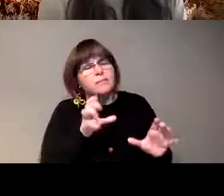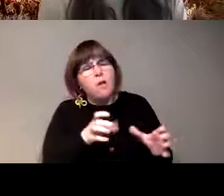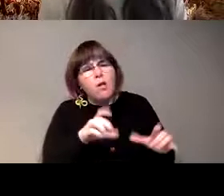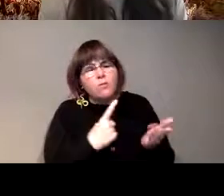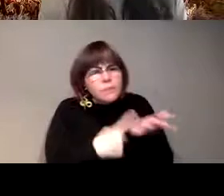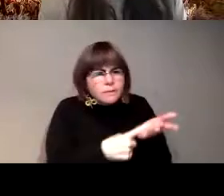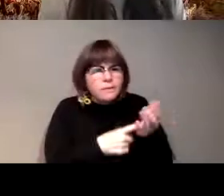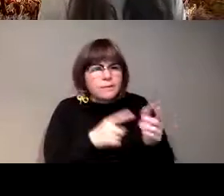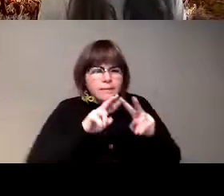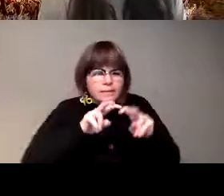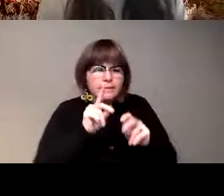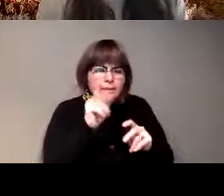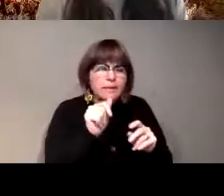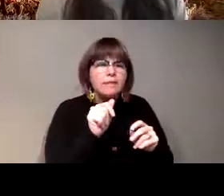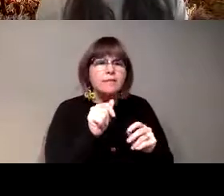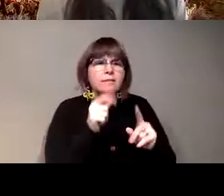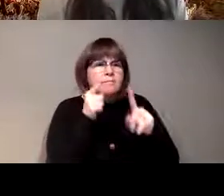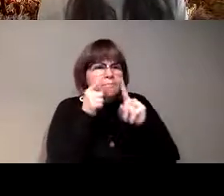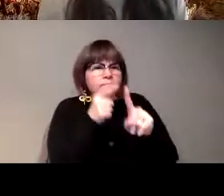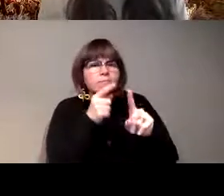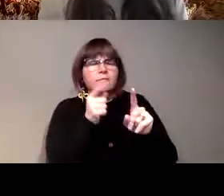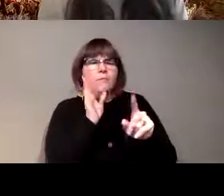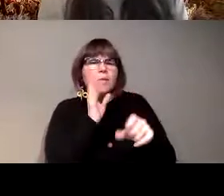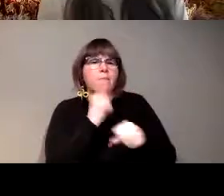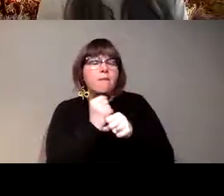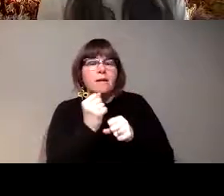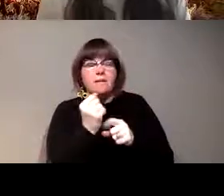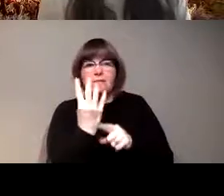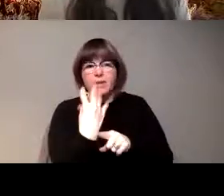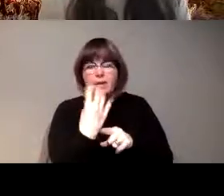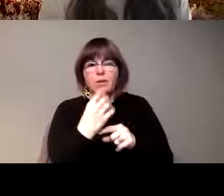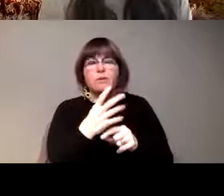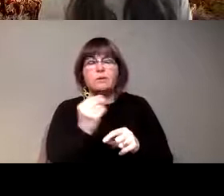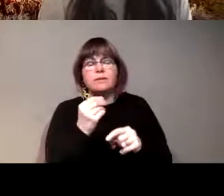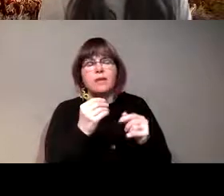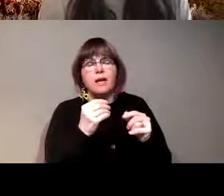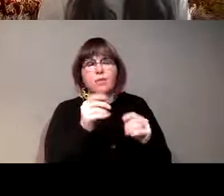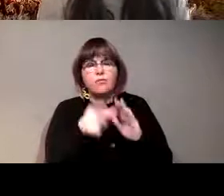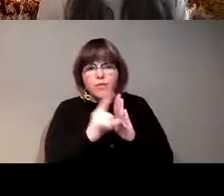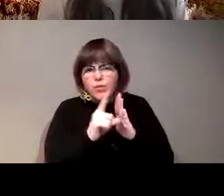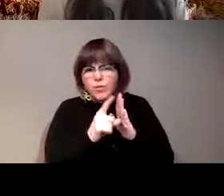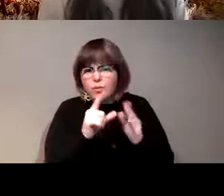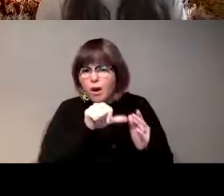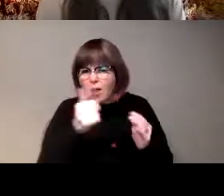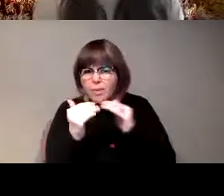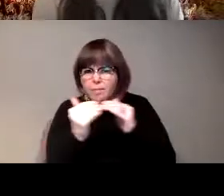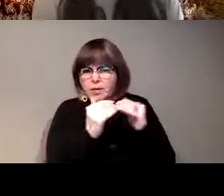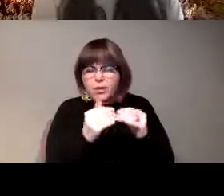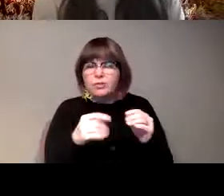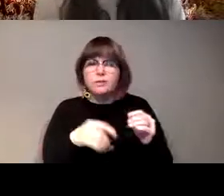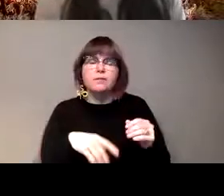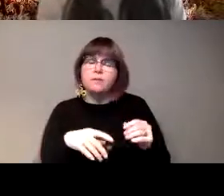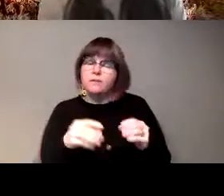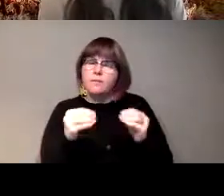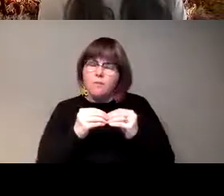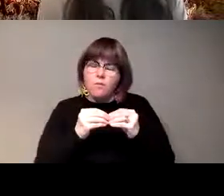they analyze the data and ultimately make videos and peer review other students' videos. So this is a much more extensive, a little bit